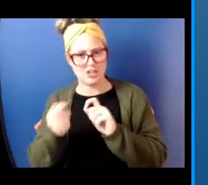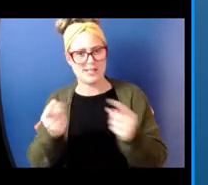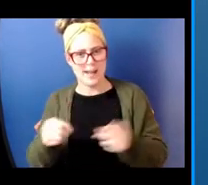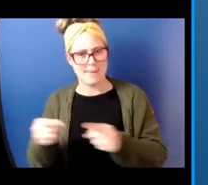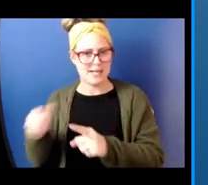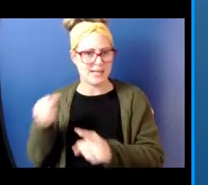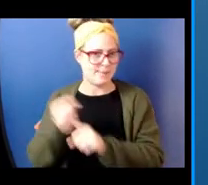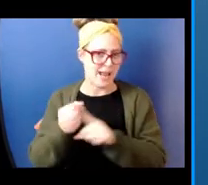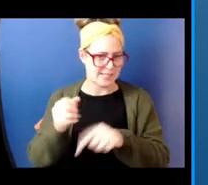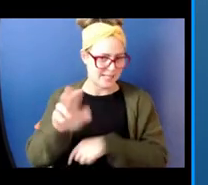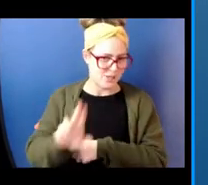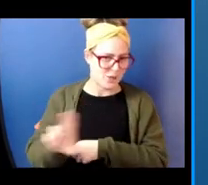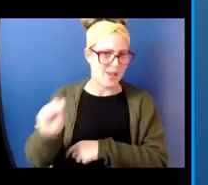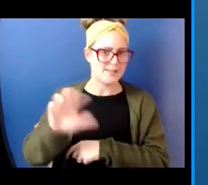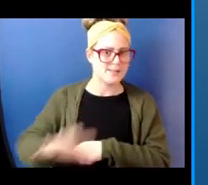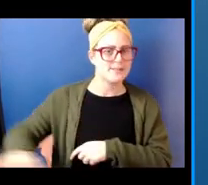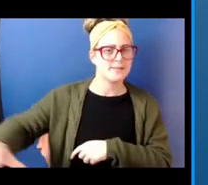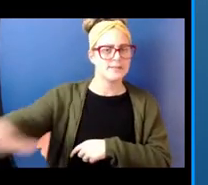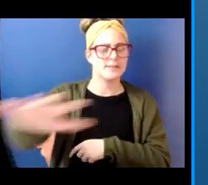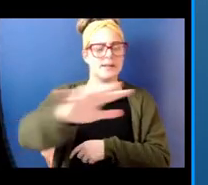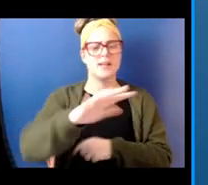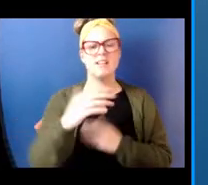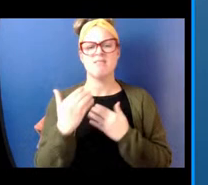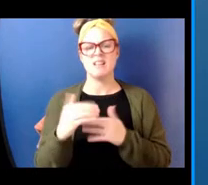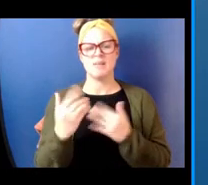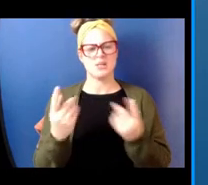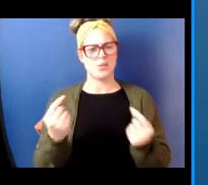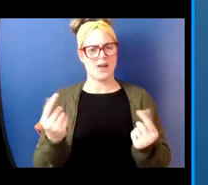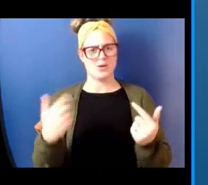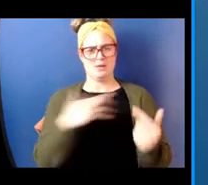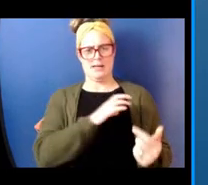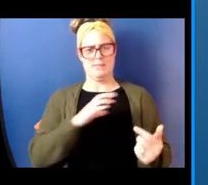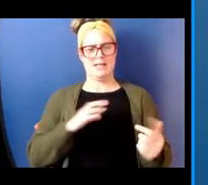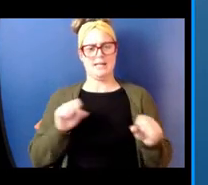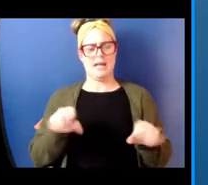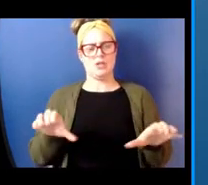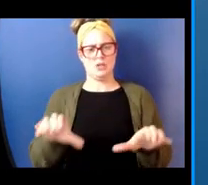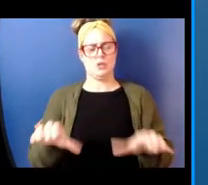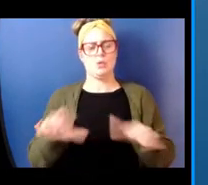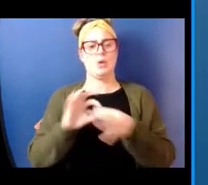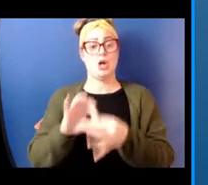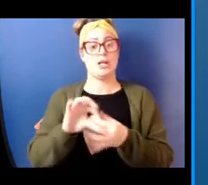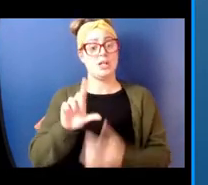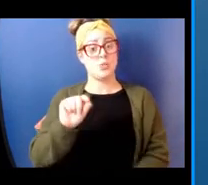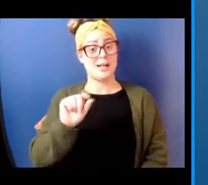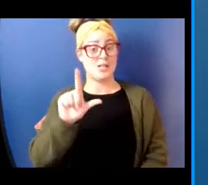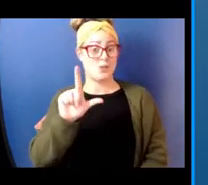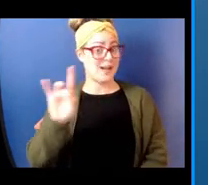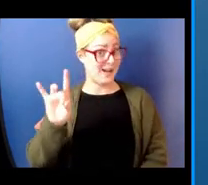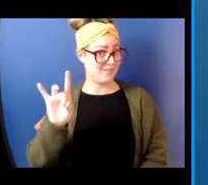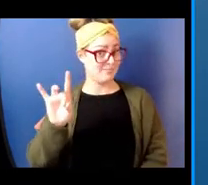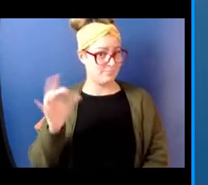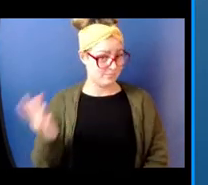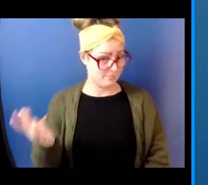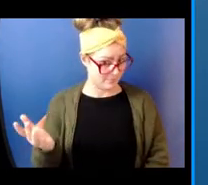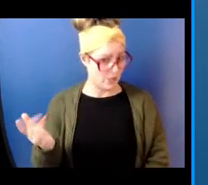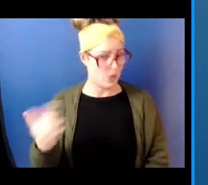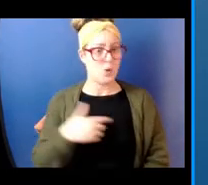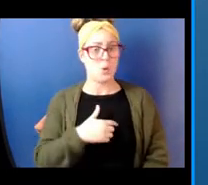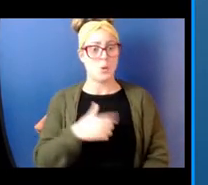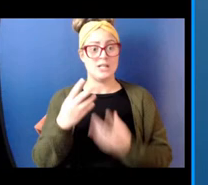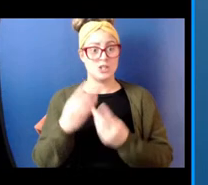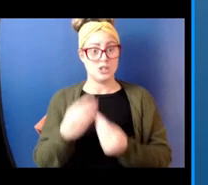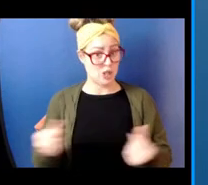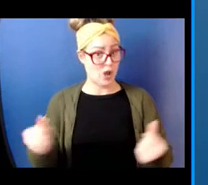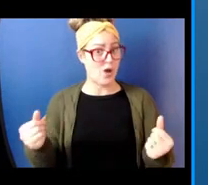there's a limit to what this committee can do in terms of 2028 because um we dissolve at the fall